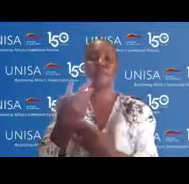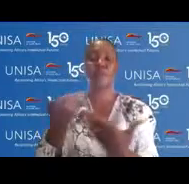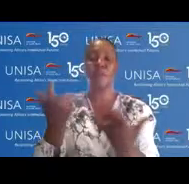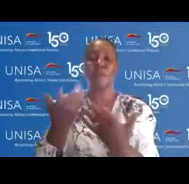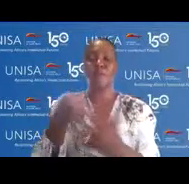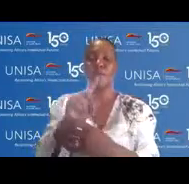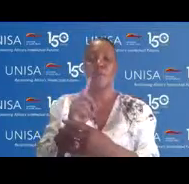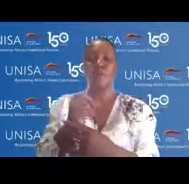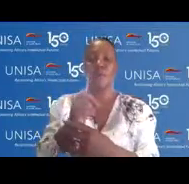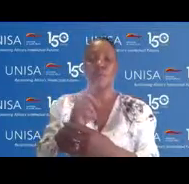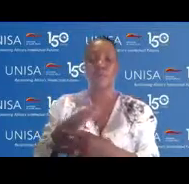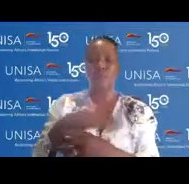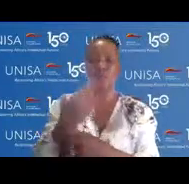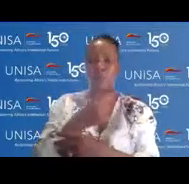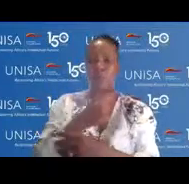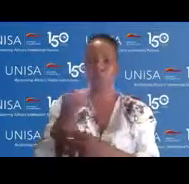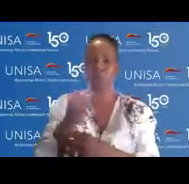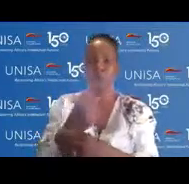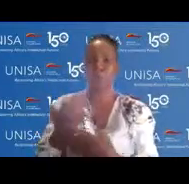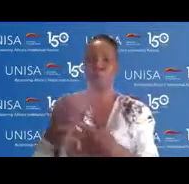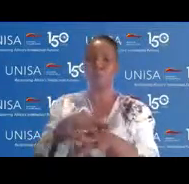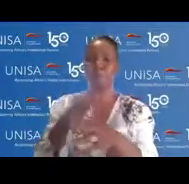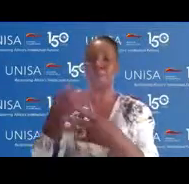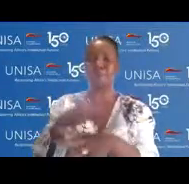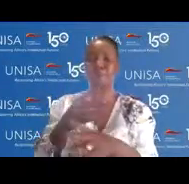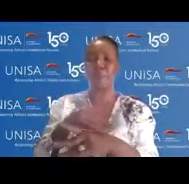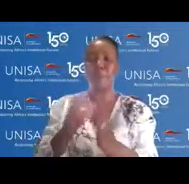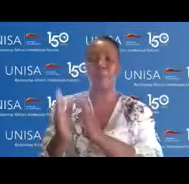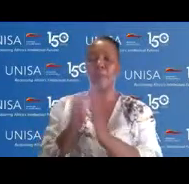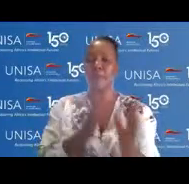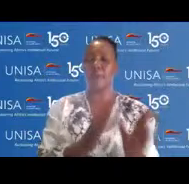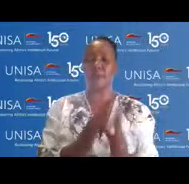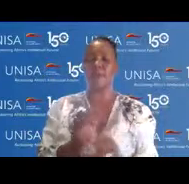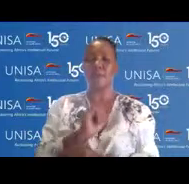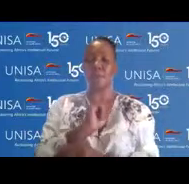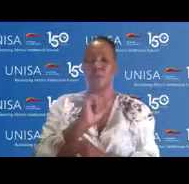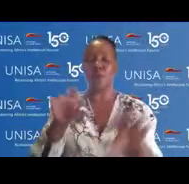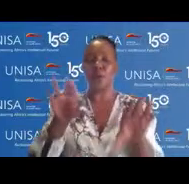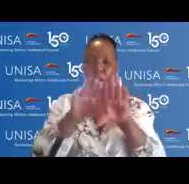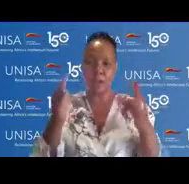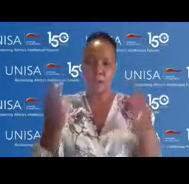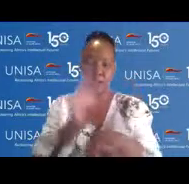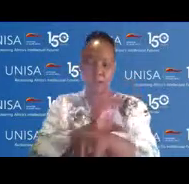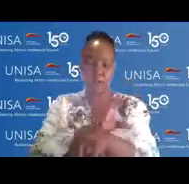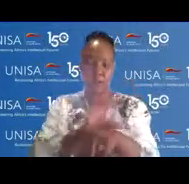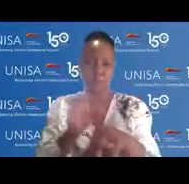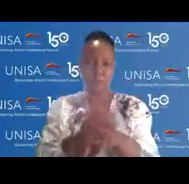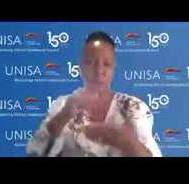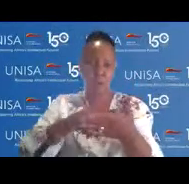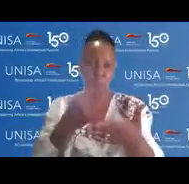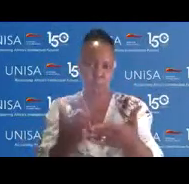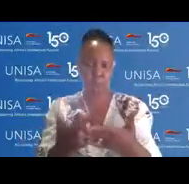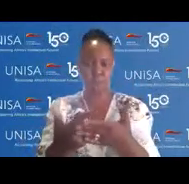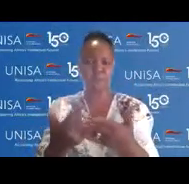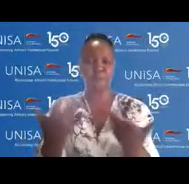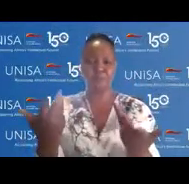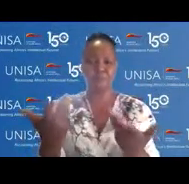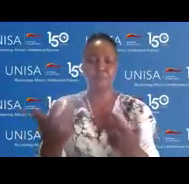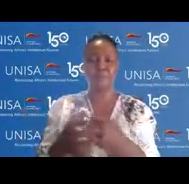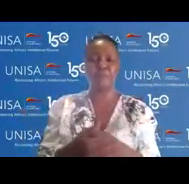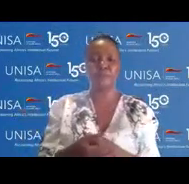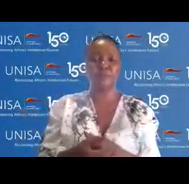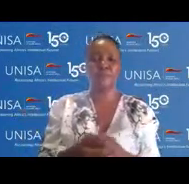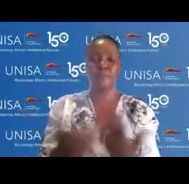want your browser to behave like it's on your desktop of your laptop or your desktop computer. So